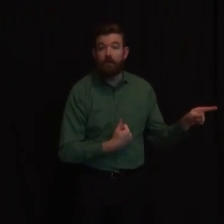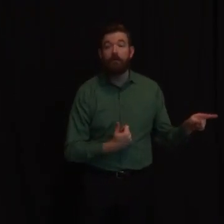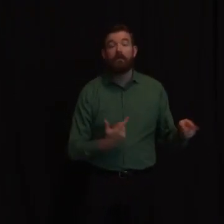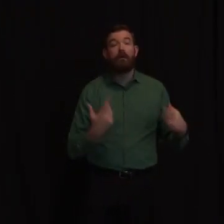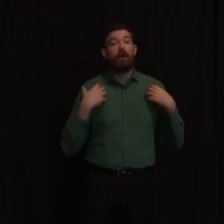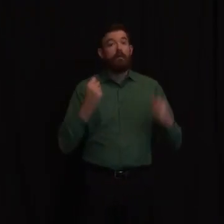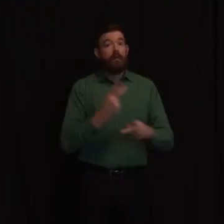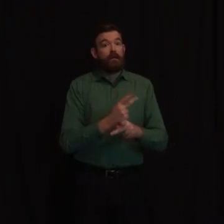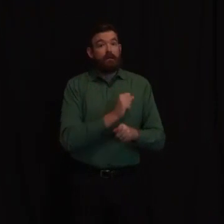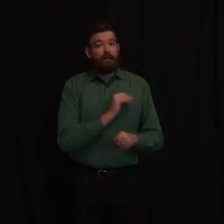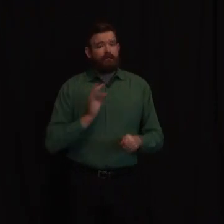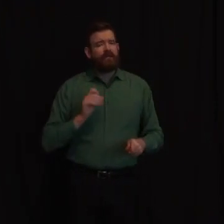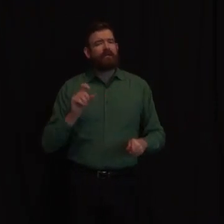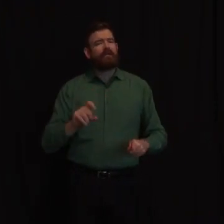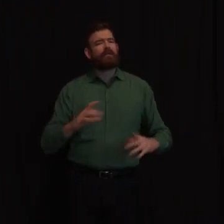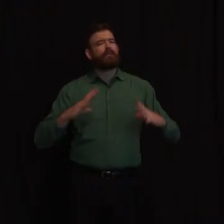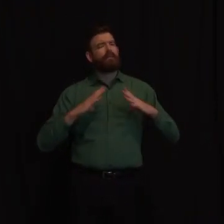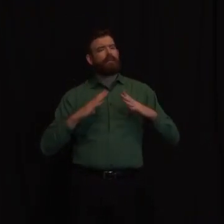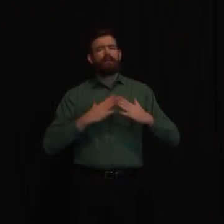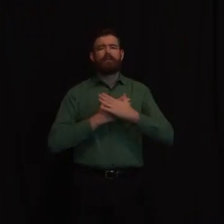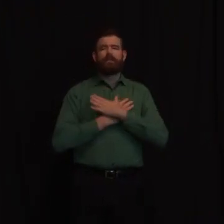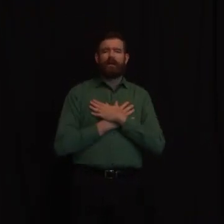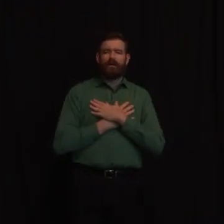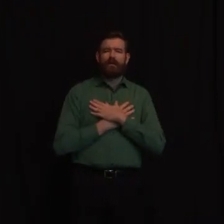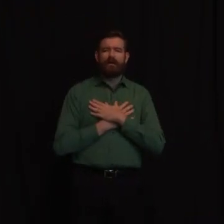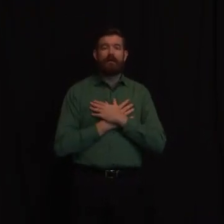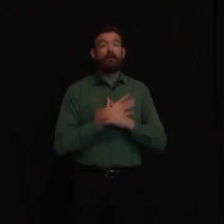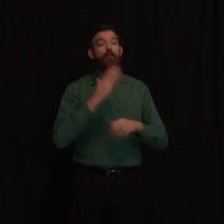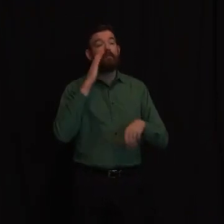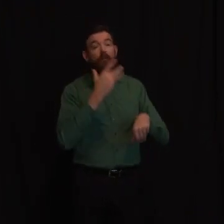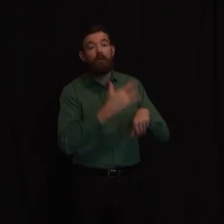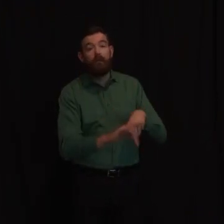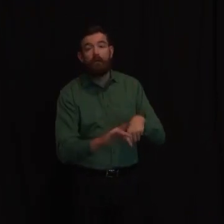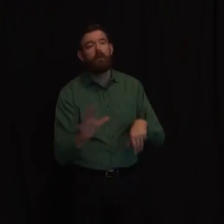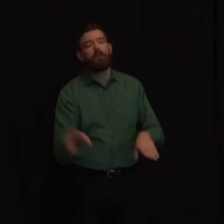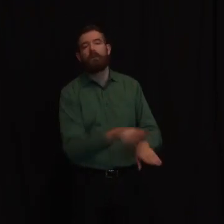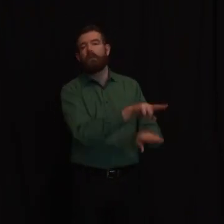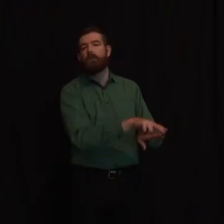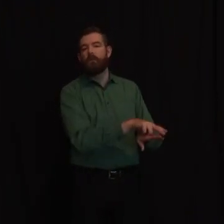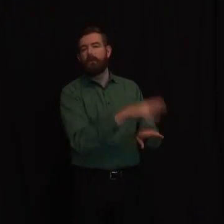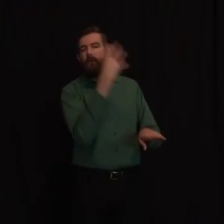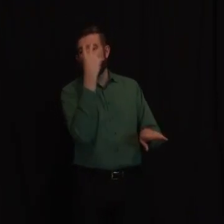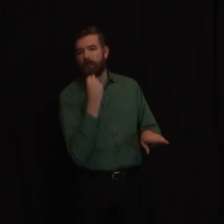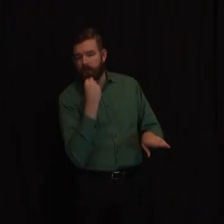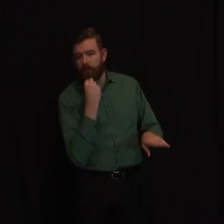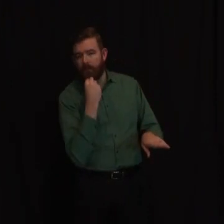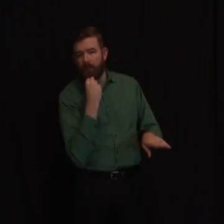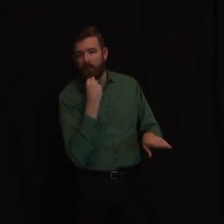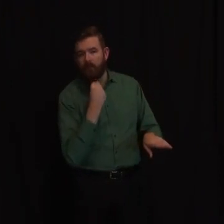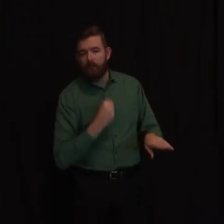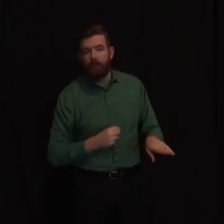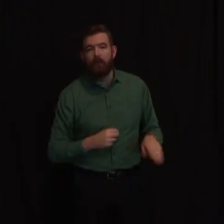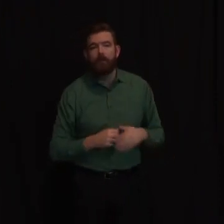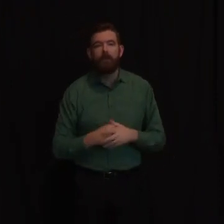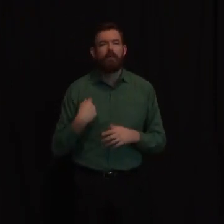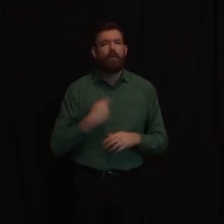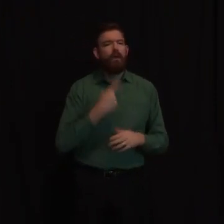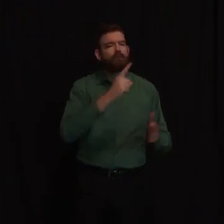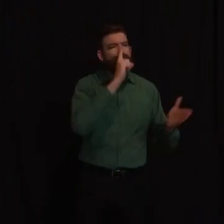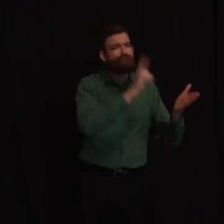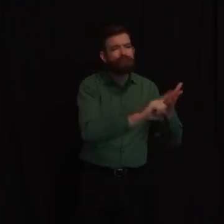it to them. And we look at beds, hospital, healthcare workers, critical care beds,